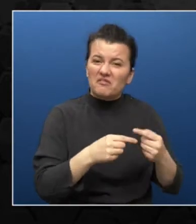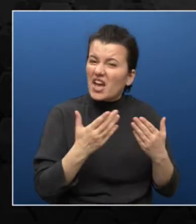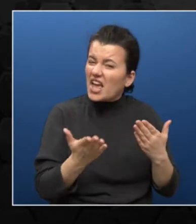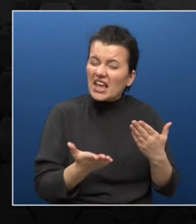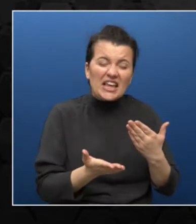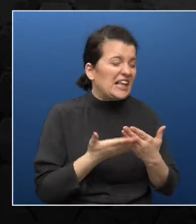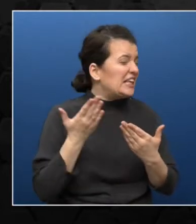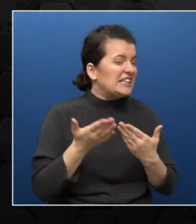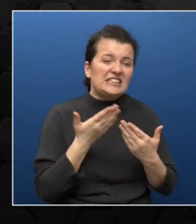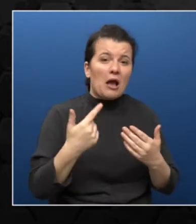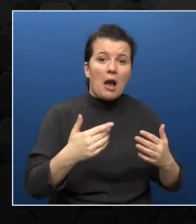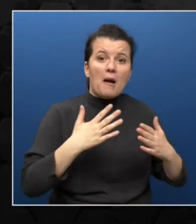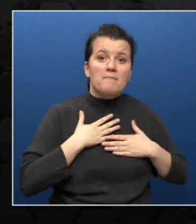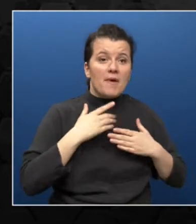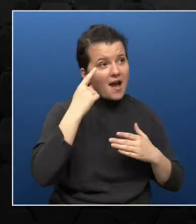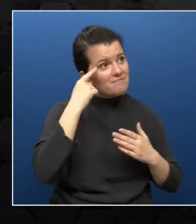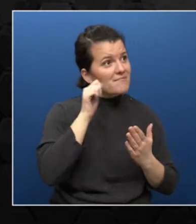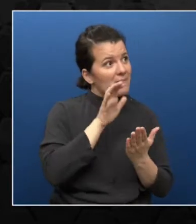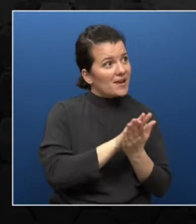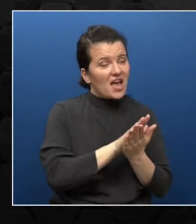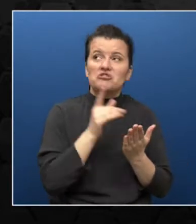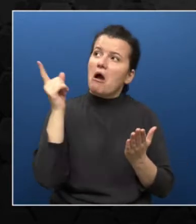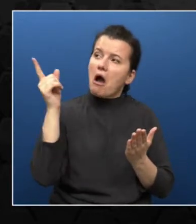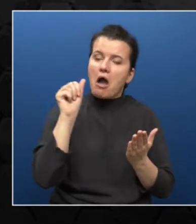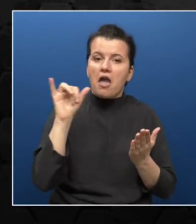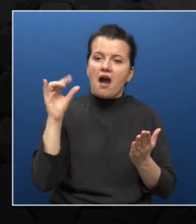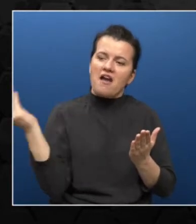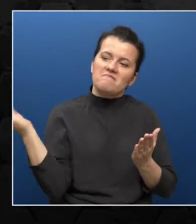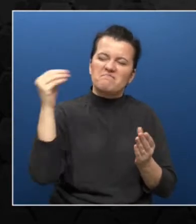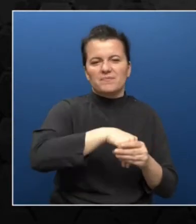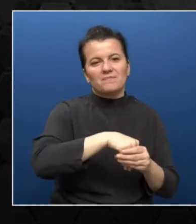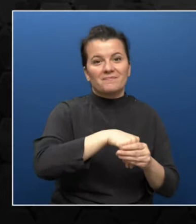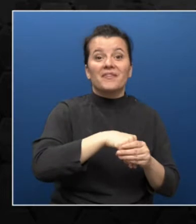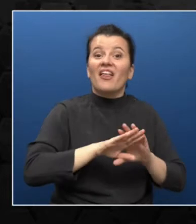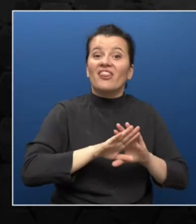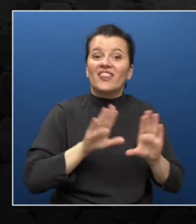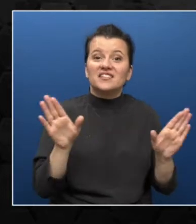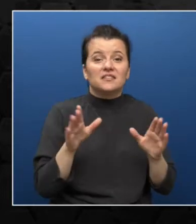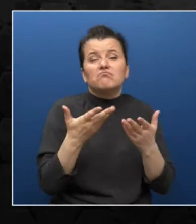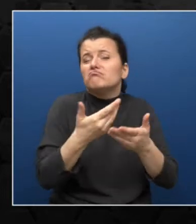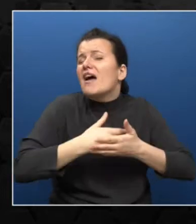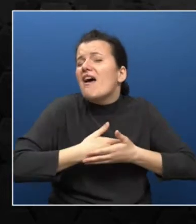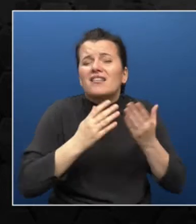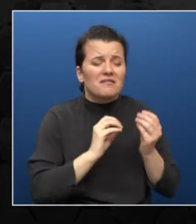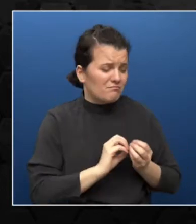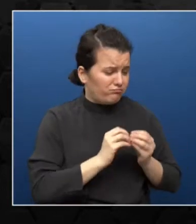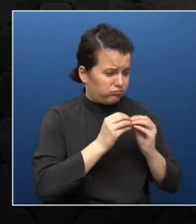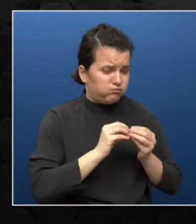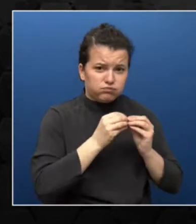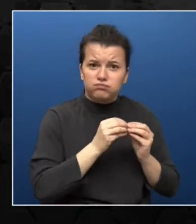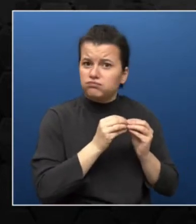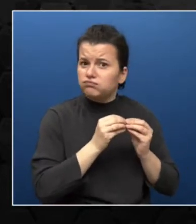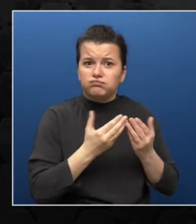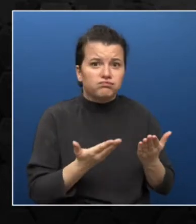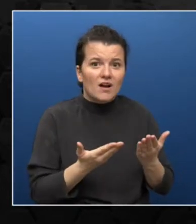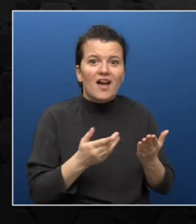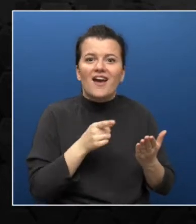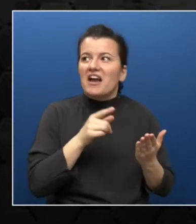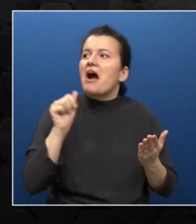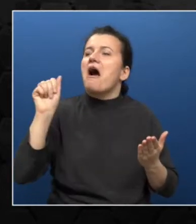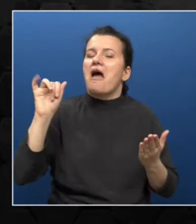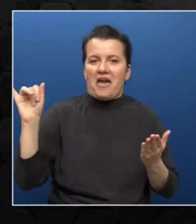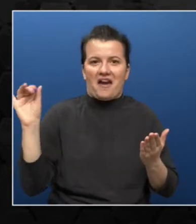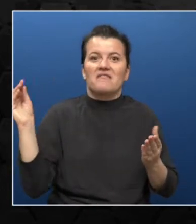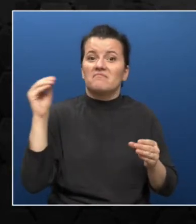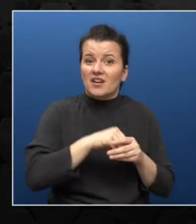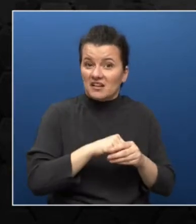AI into your applications. Any application that you may be developing, you can start just adding the benefits of AI